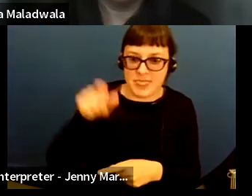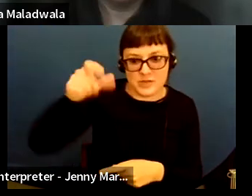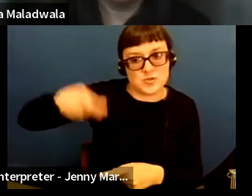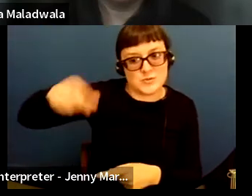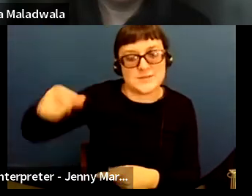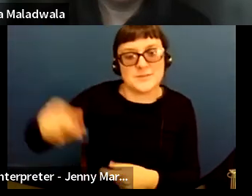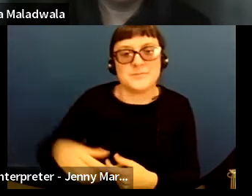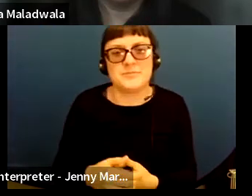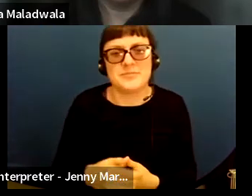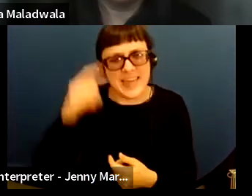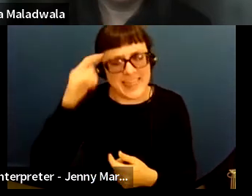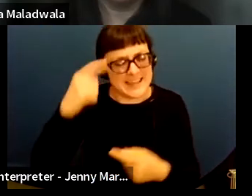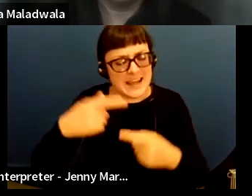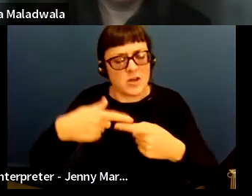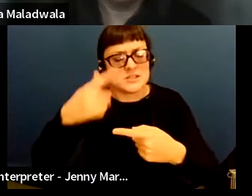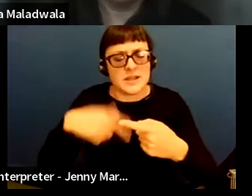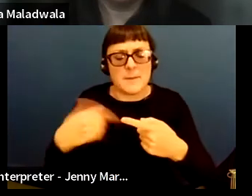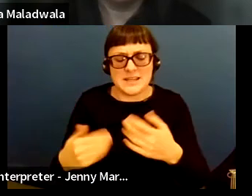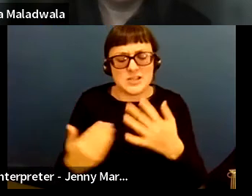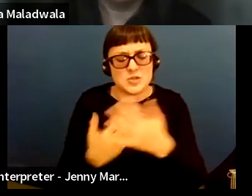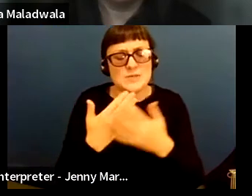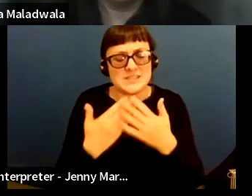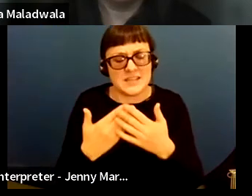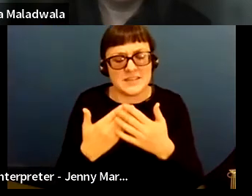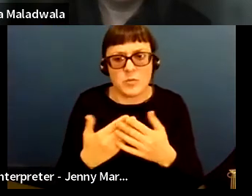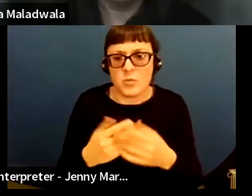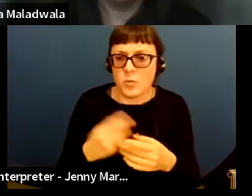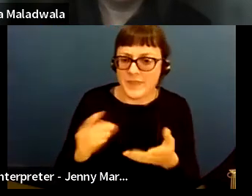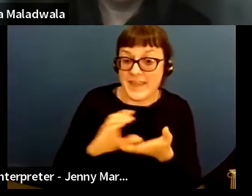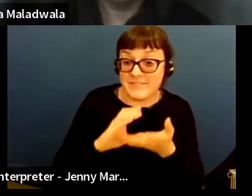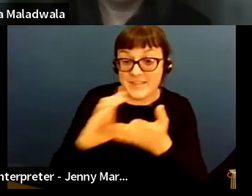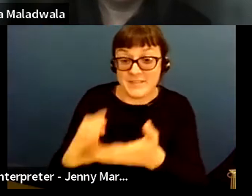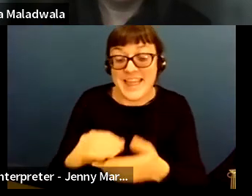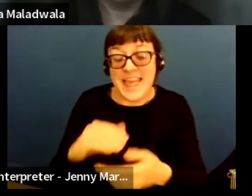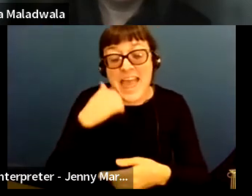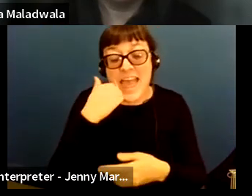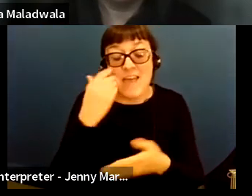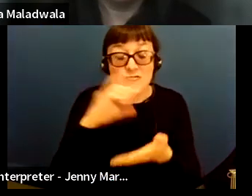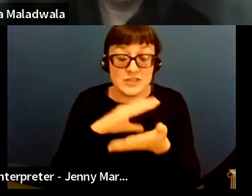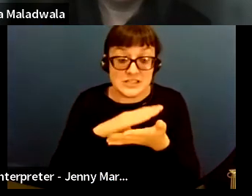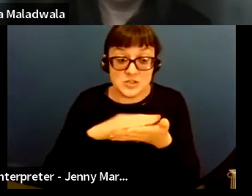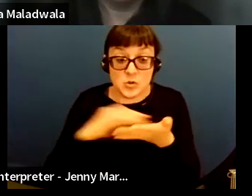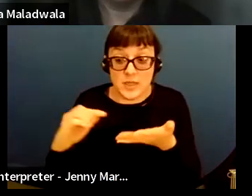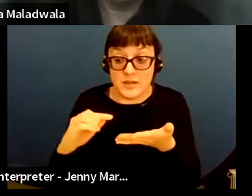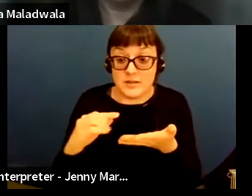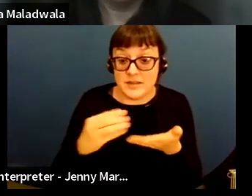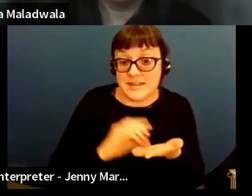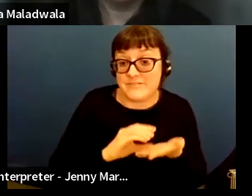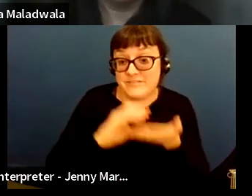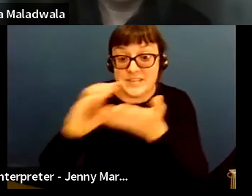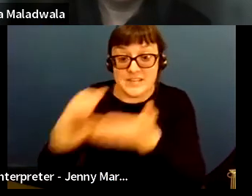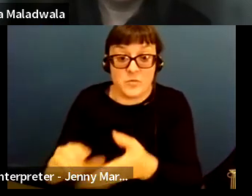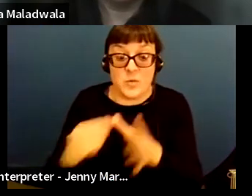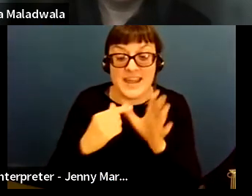wrong, I think it was last year, they produced their new study on return on investment and found that for every dollar invested into